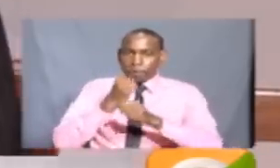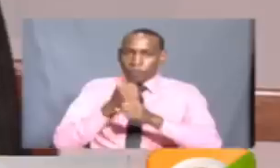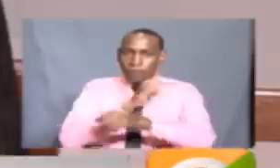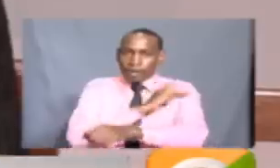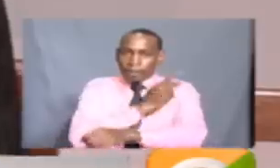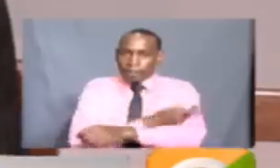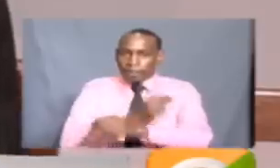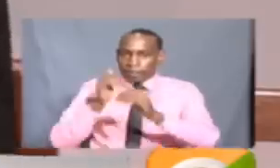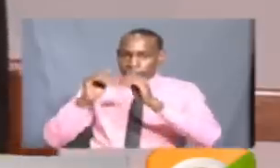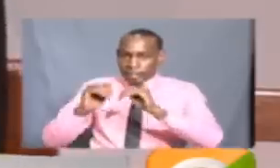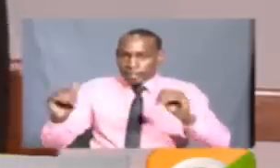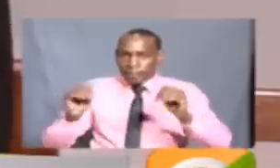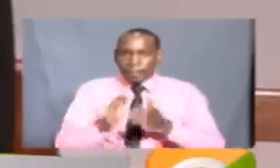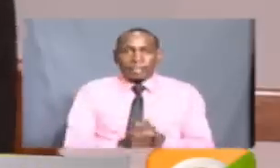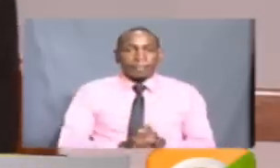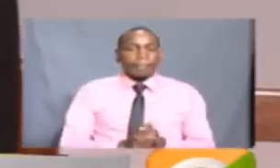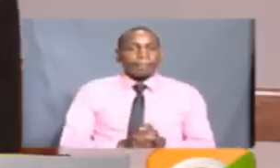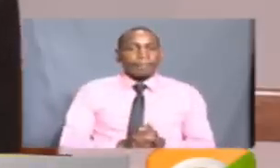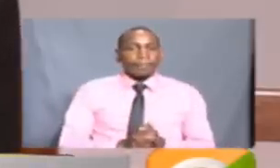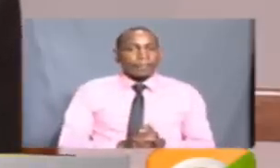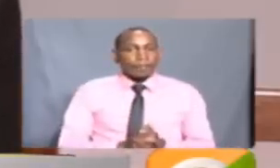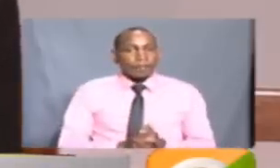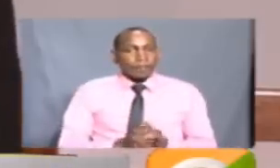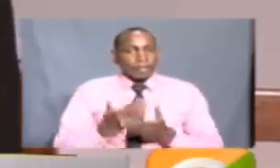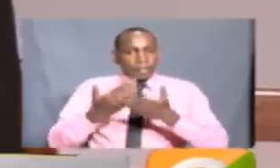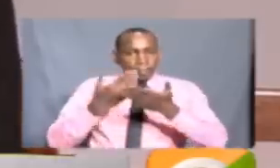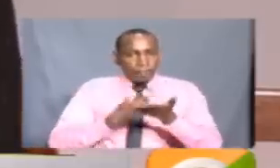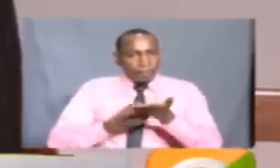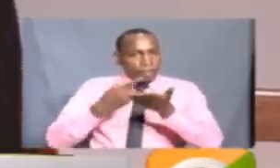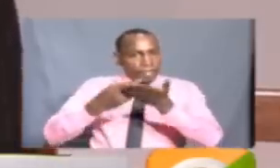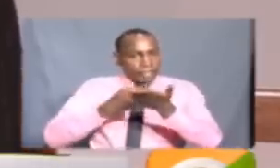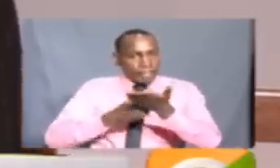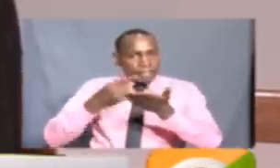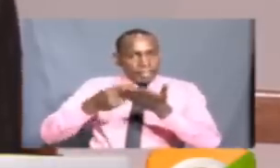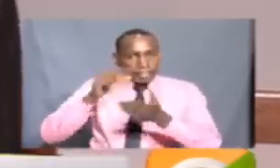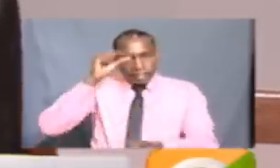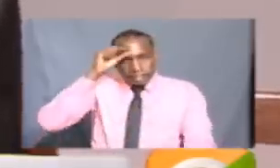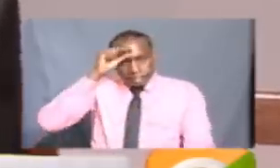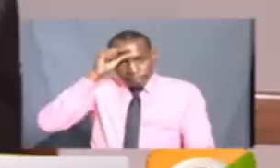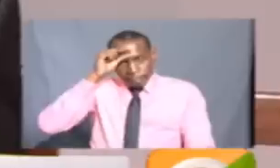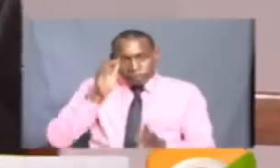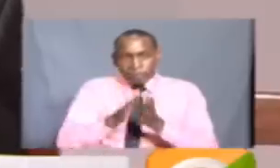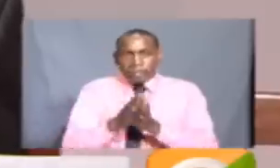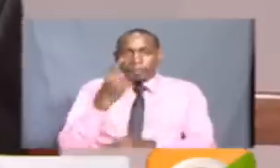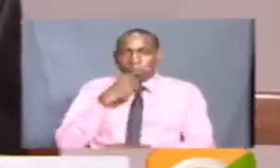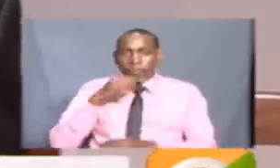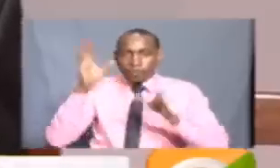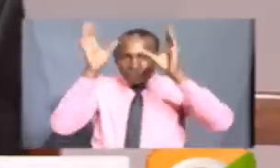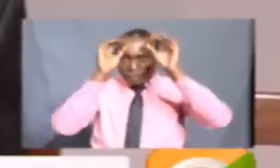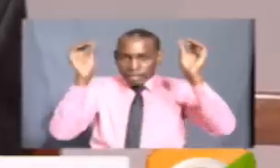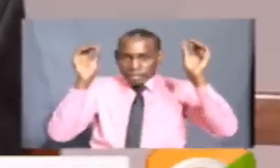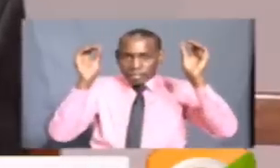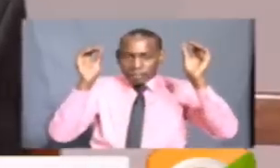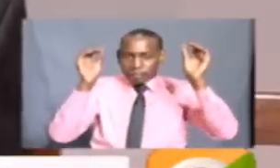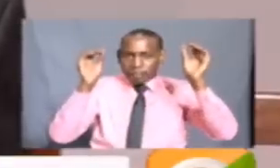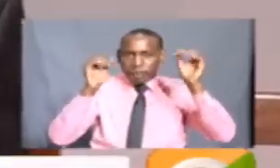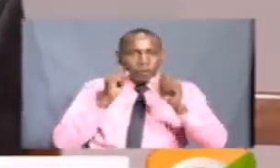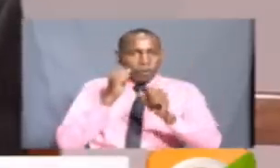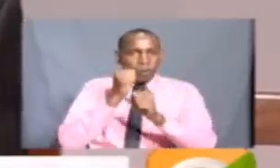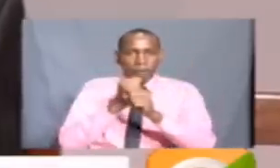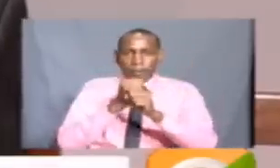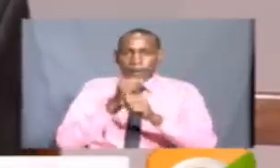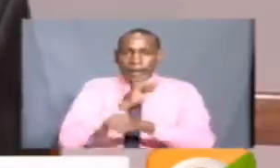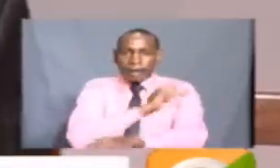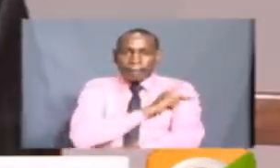and separate you. Before we even talk about the governor, about and over whom the president does not exercise any